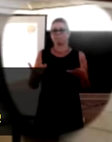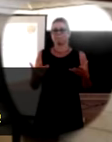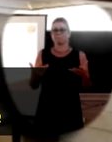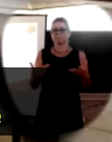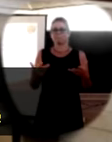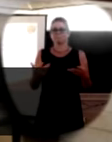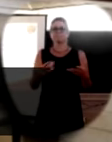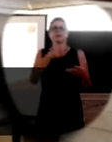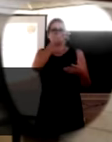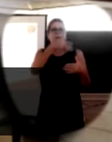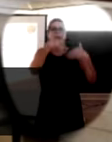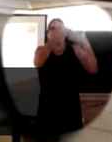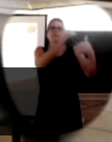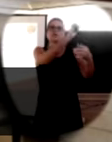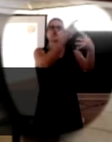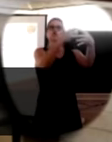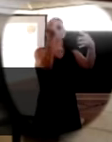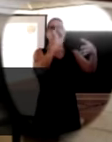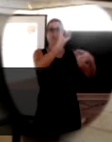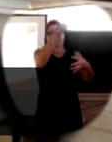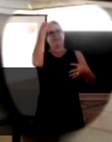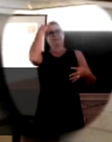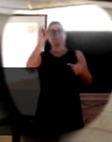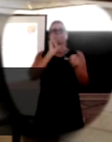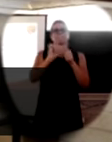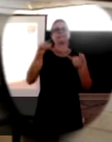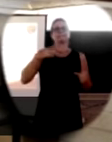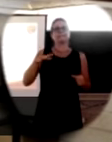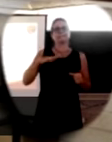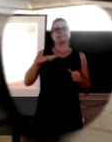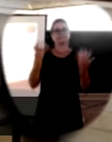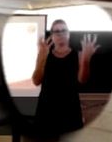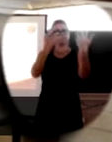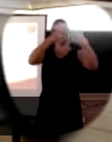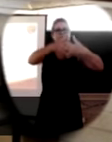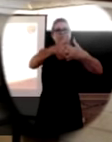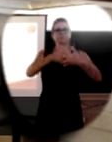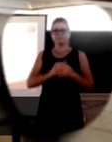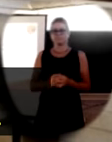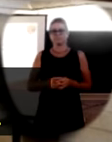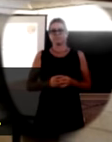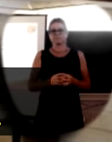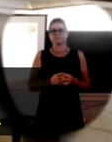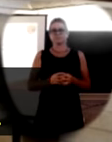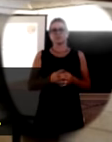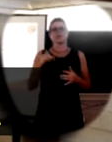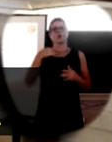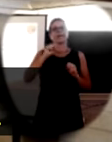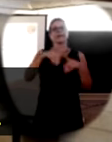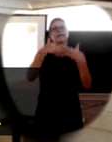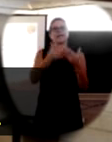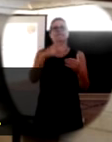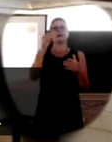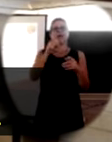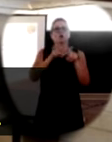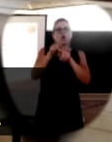let the schools choose what they think will suit their school and their staff. And within that, they're offered a range of professional